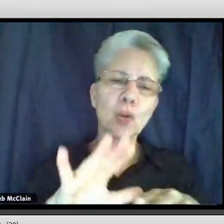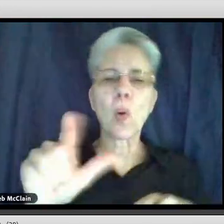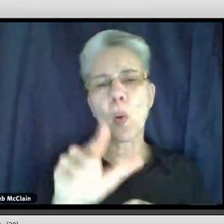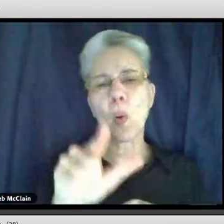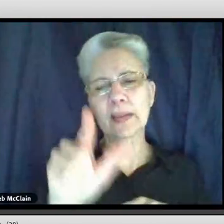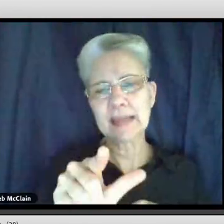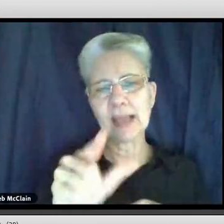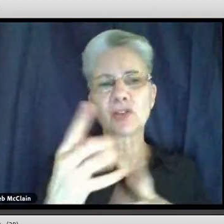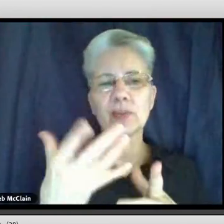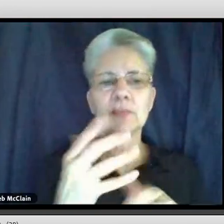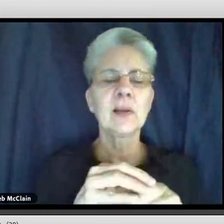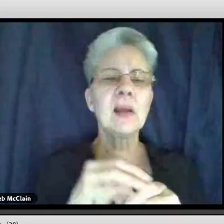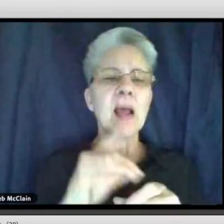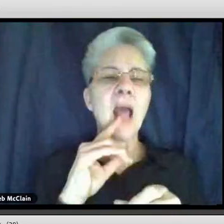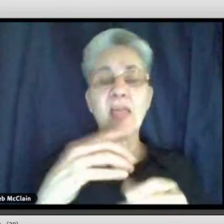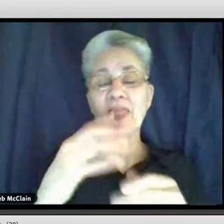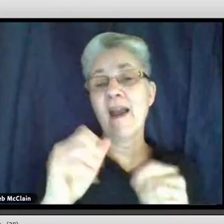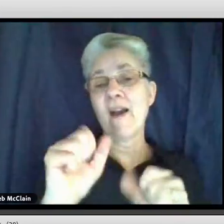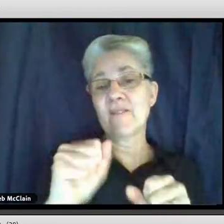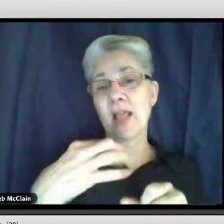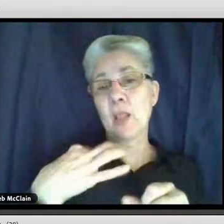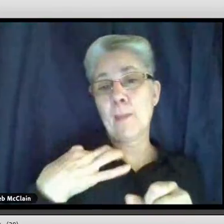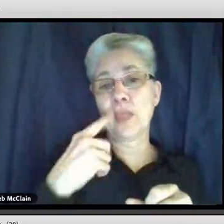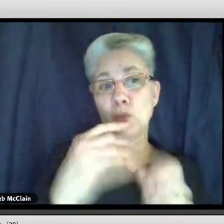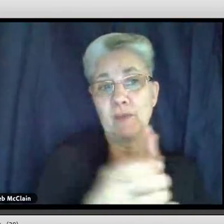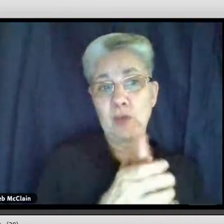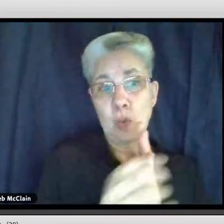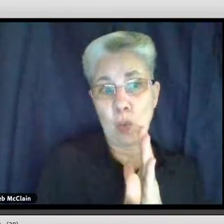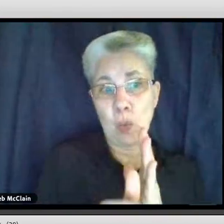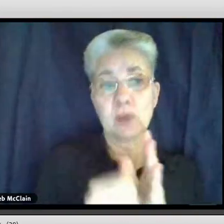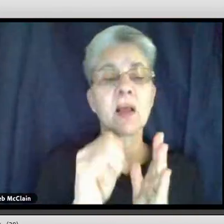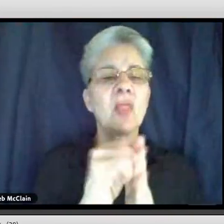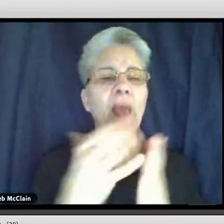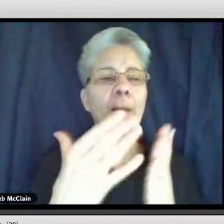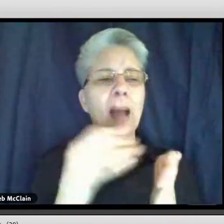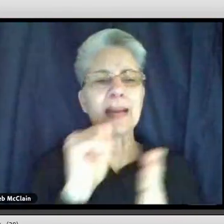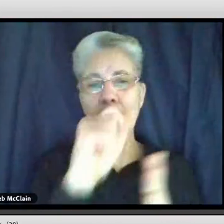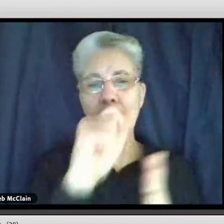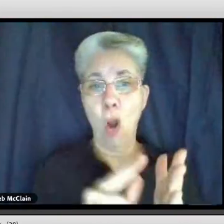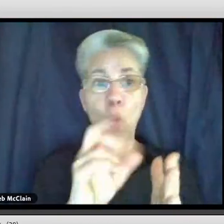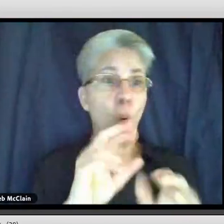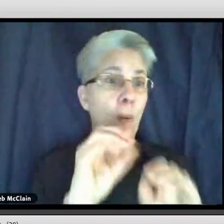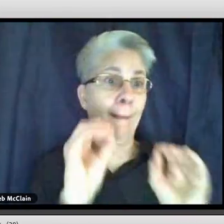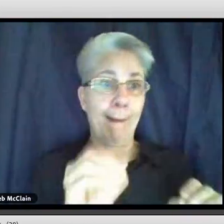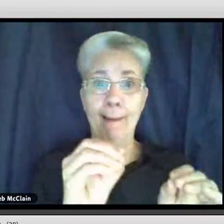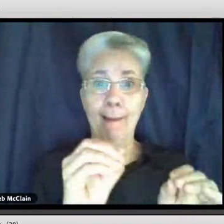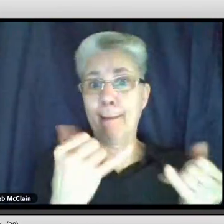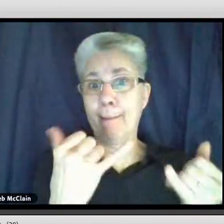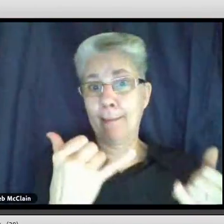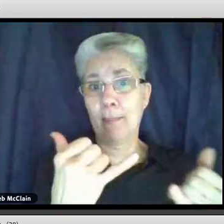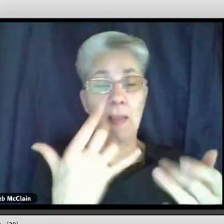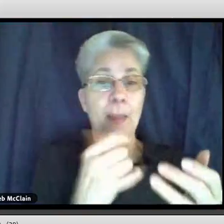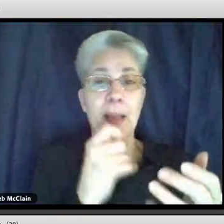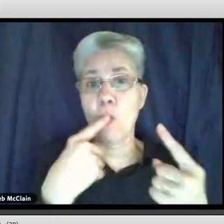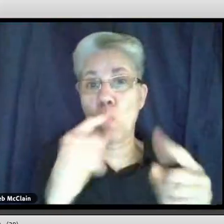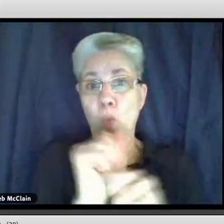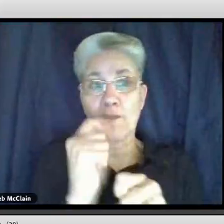organization's needs, available skill sets, and resources, you might need some, all, or none of them might exactly work for